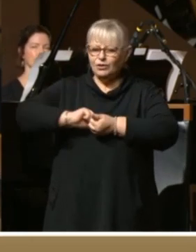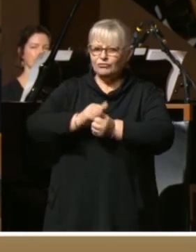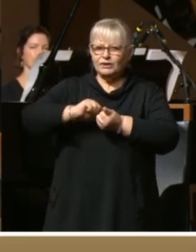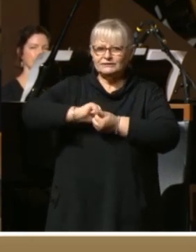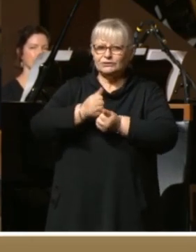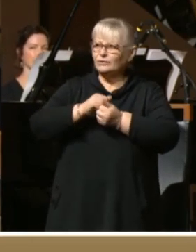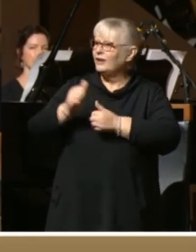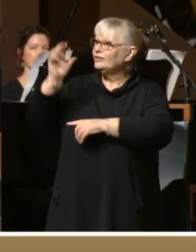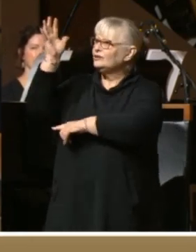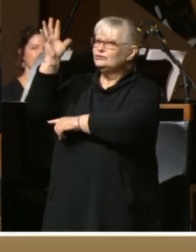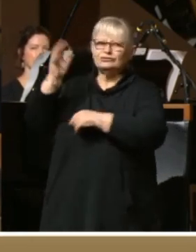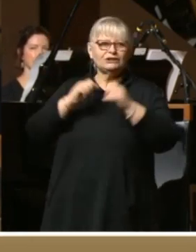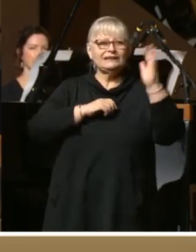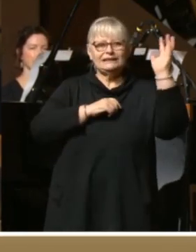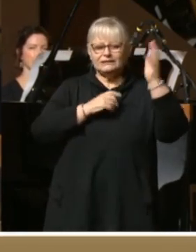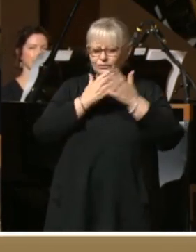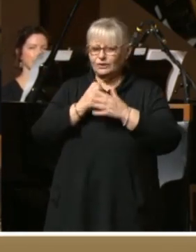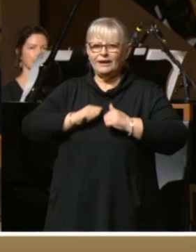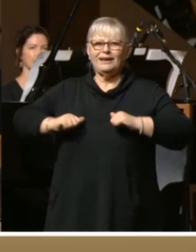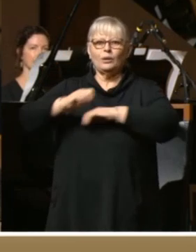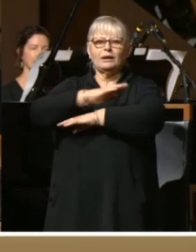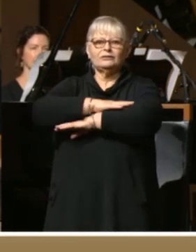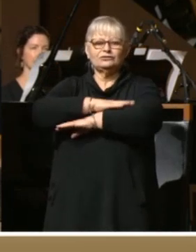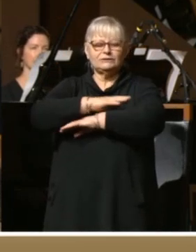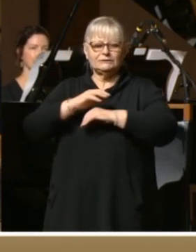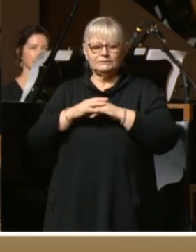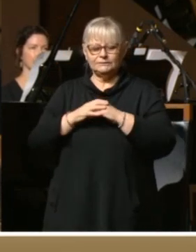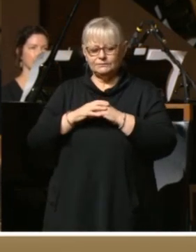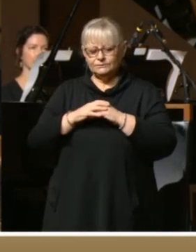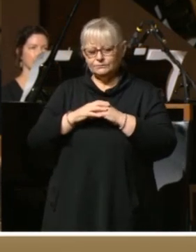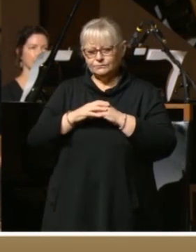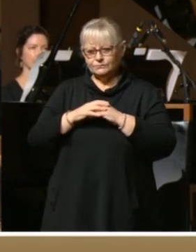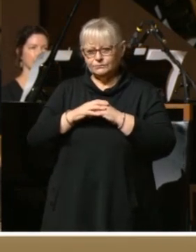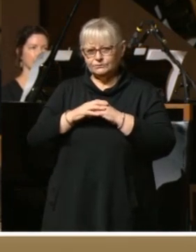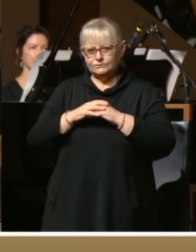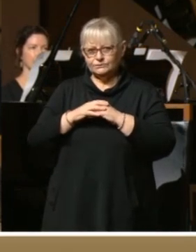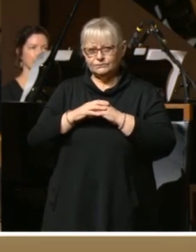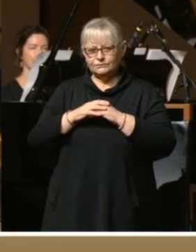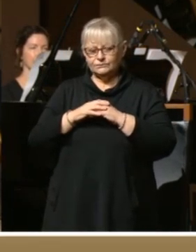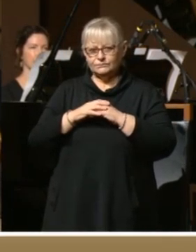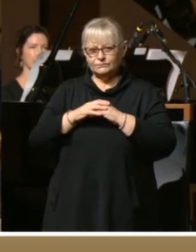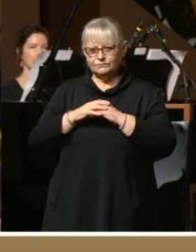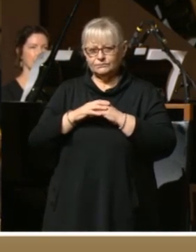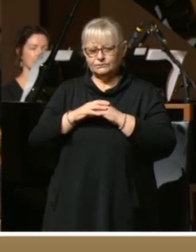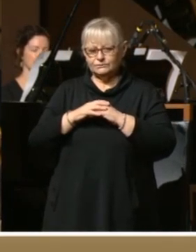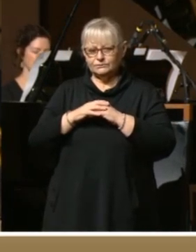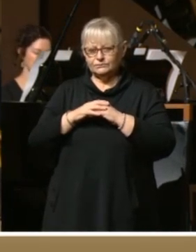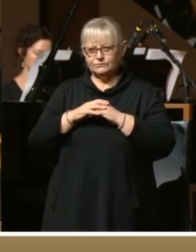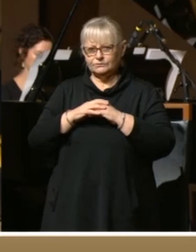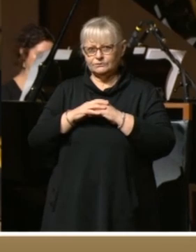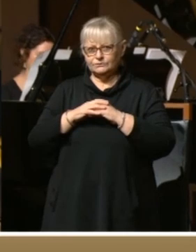carved trees made long ago on country. Gui Nguliala Bala Birida Bina Bina Yawiluwil